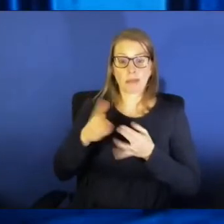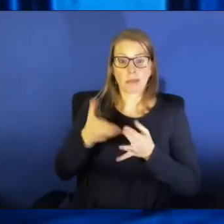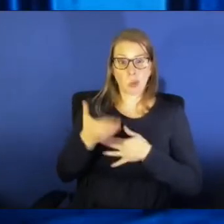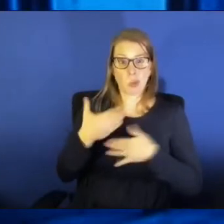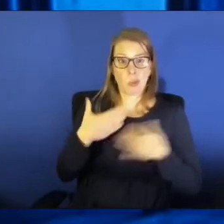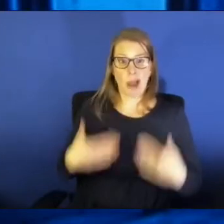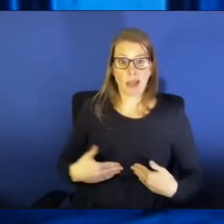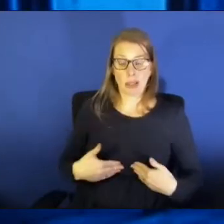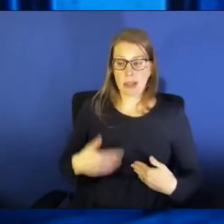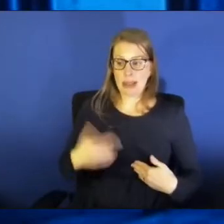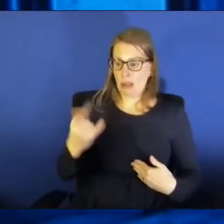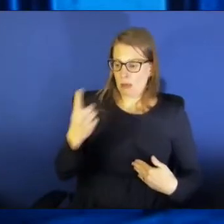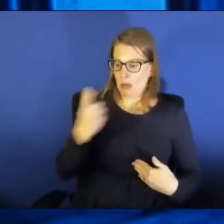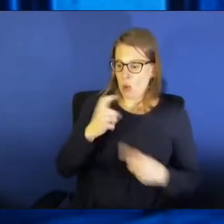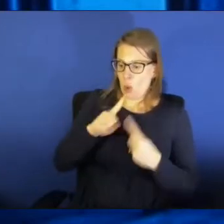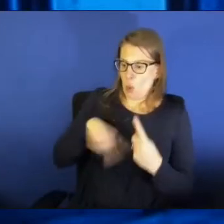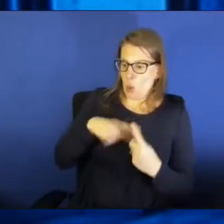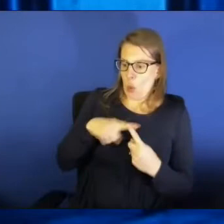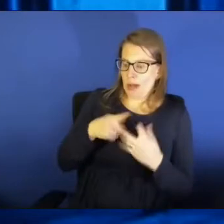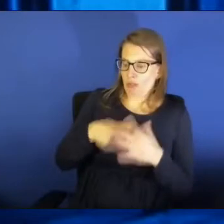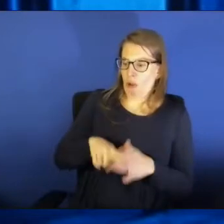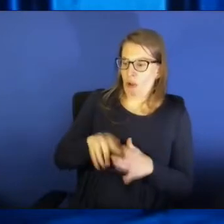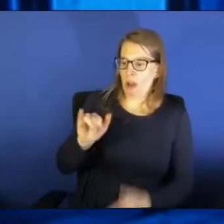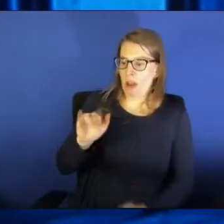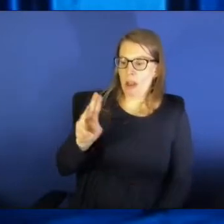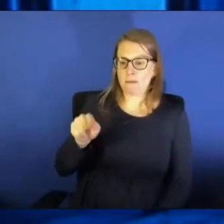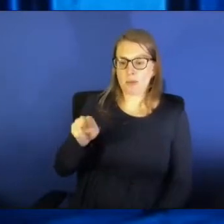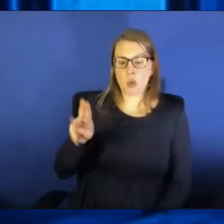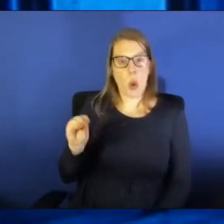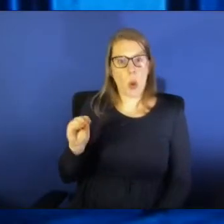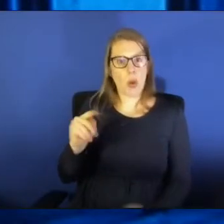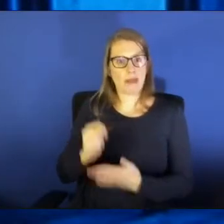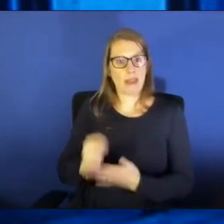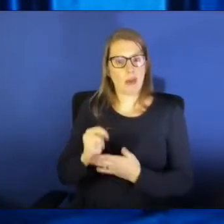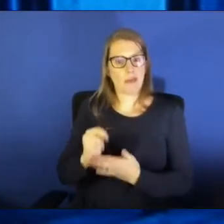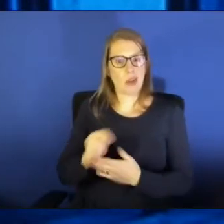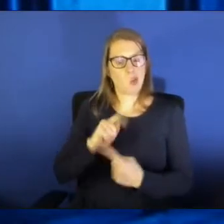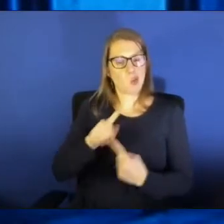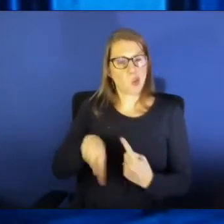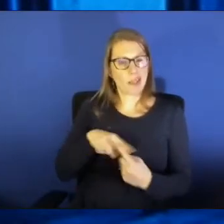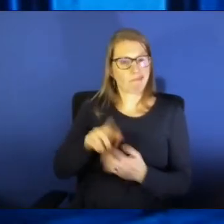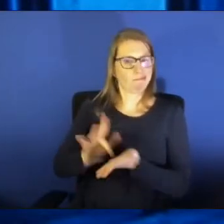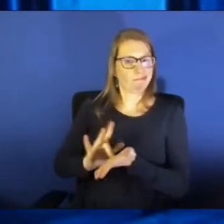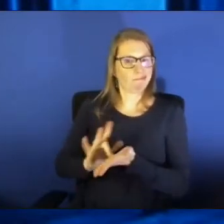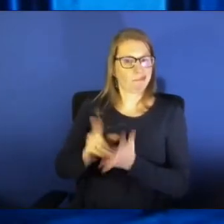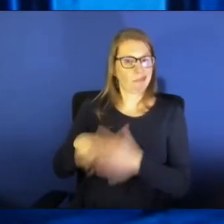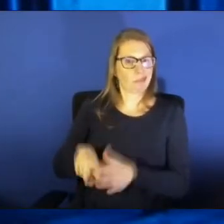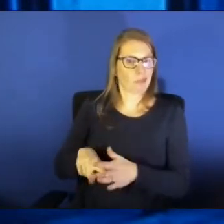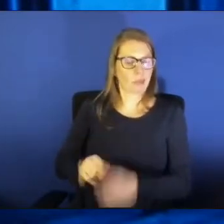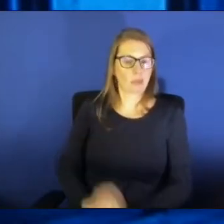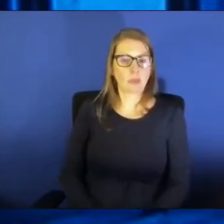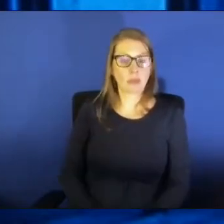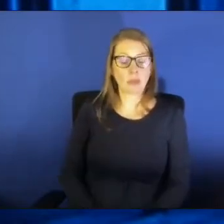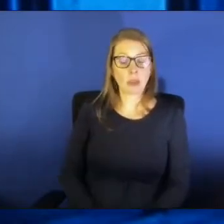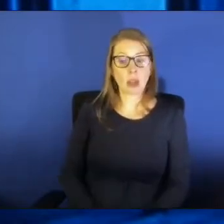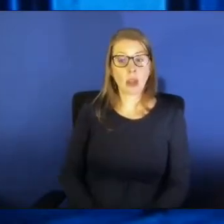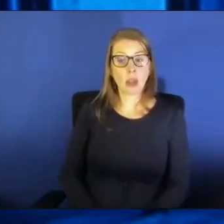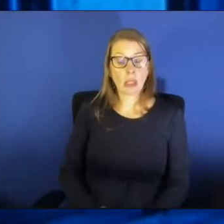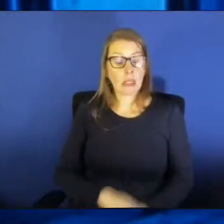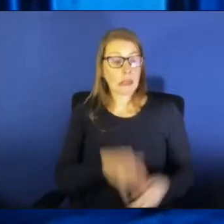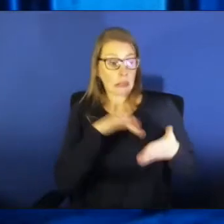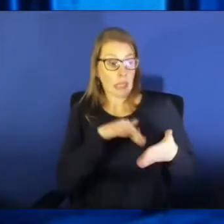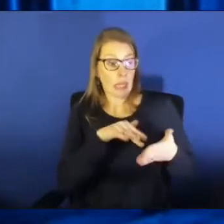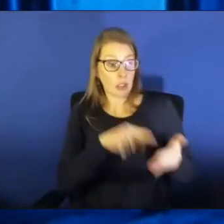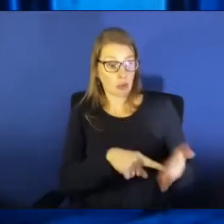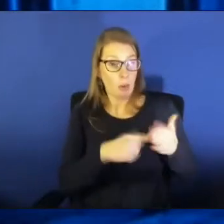start the immunotherapy. There have been some smaller studies telling us that you could actually live longer and better if